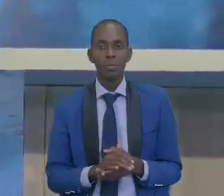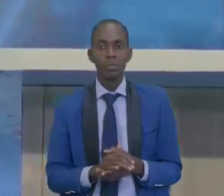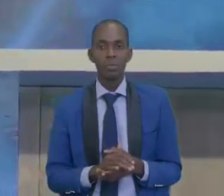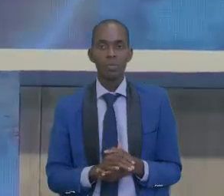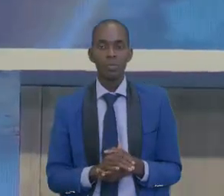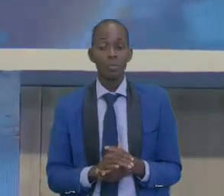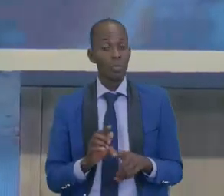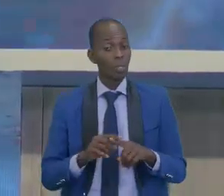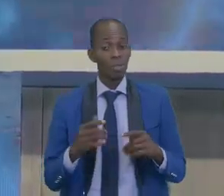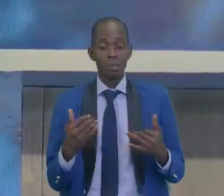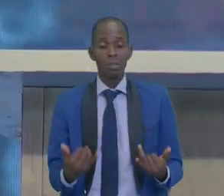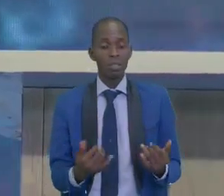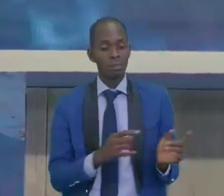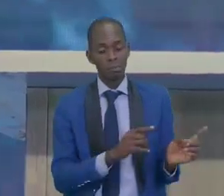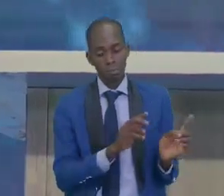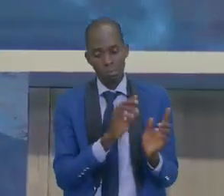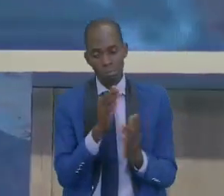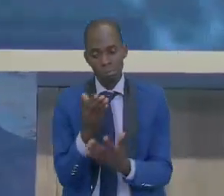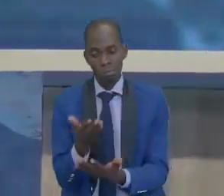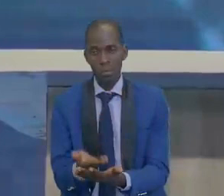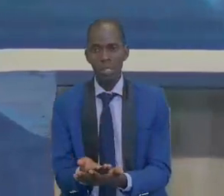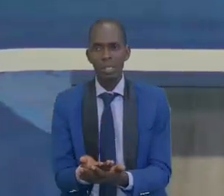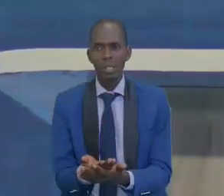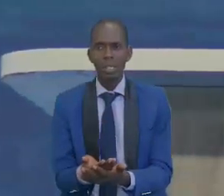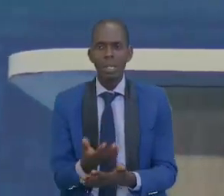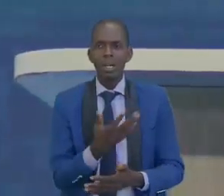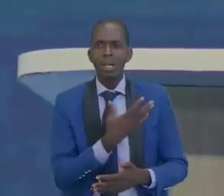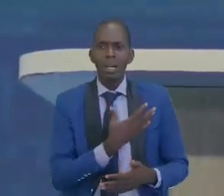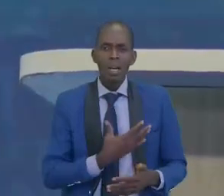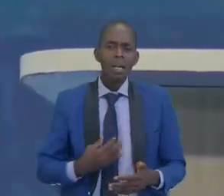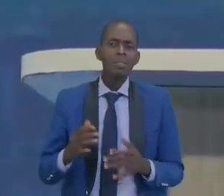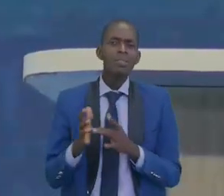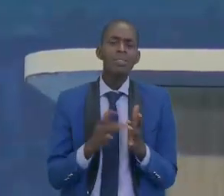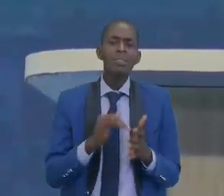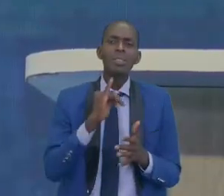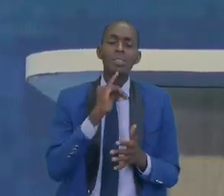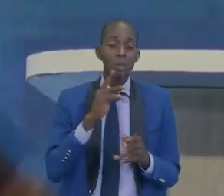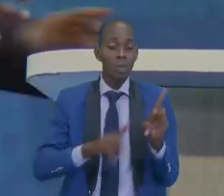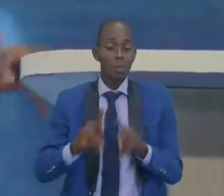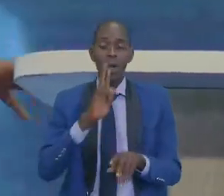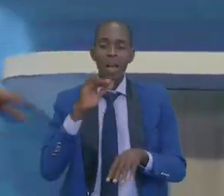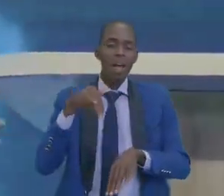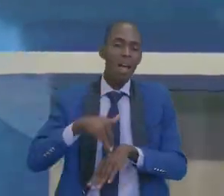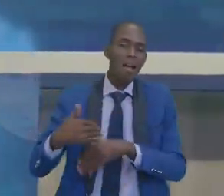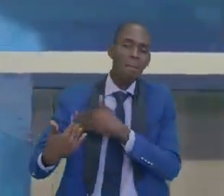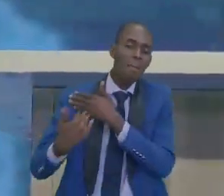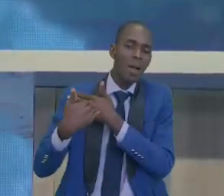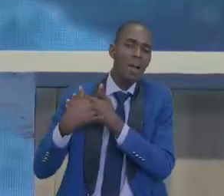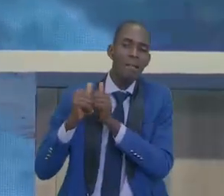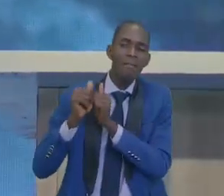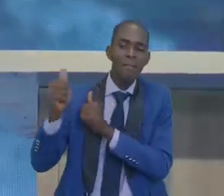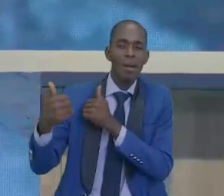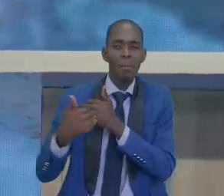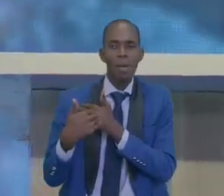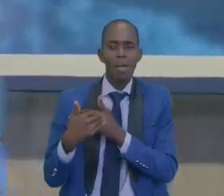But now they came and they were there at the far back, and they couldn't come to